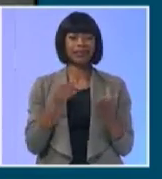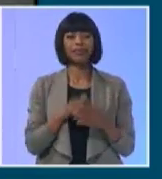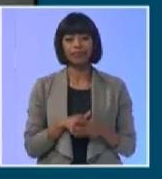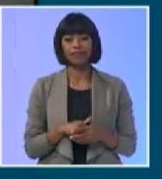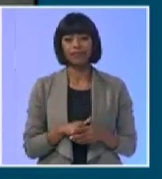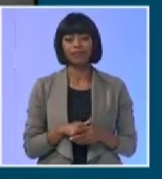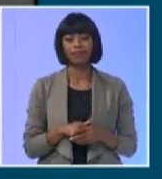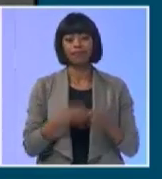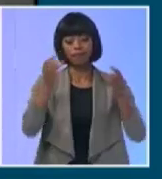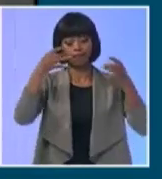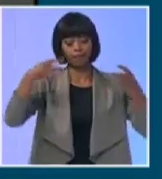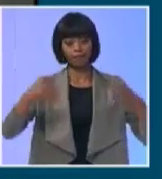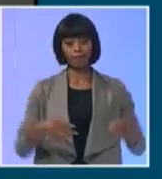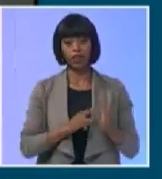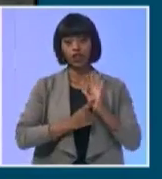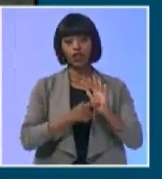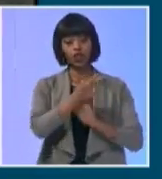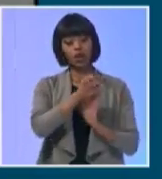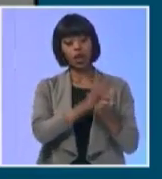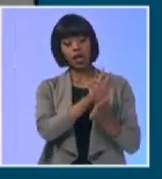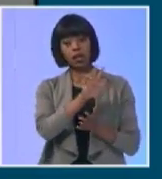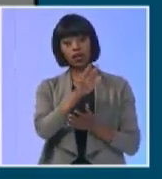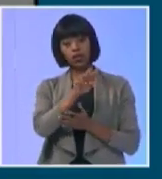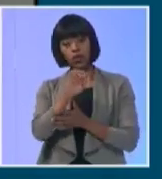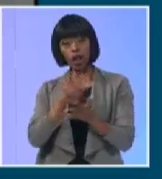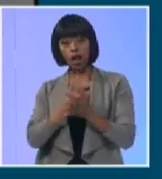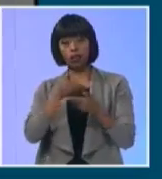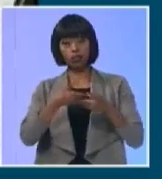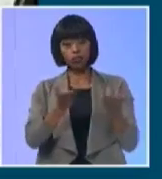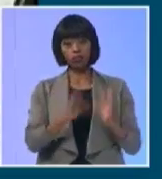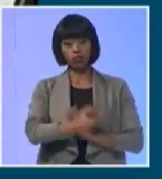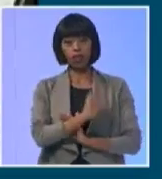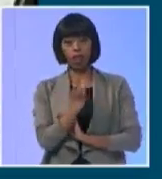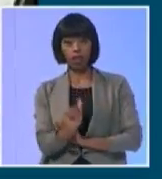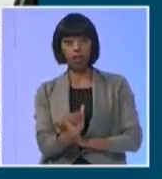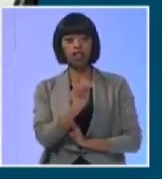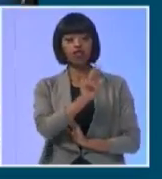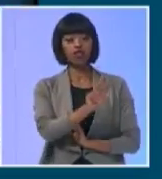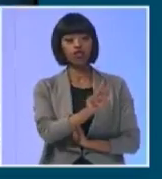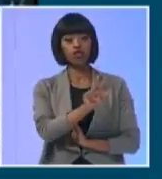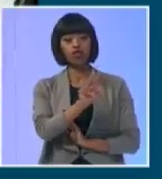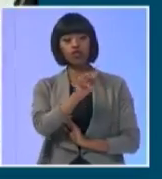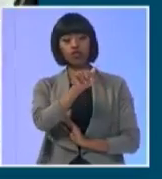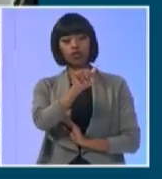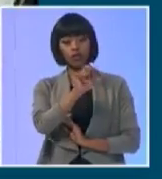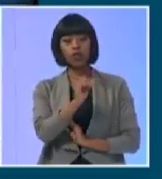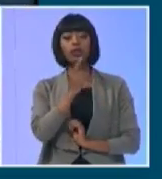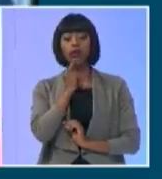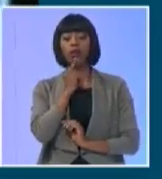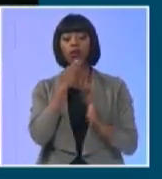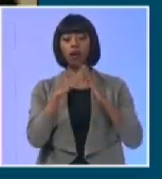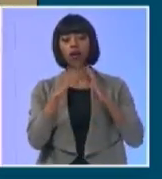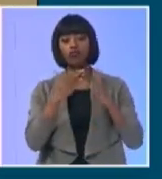The survey showed that in 2018-2019, across South Africa, there were 260,000 home